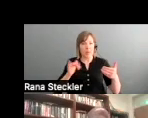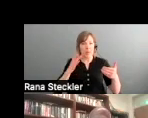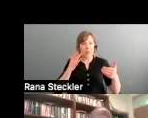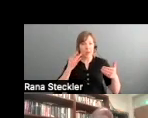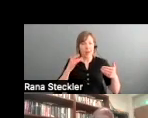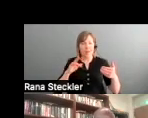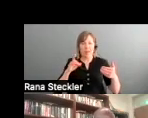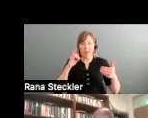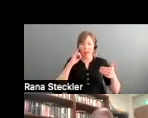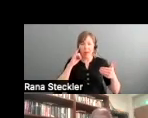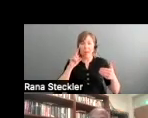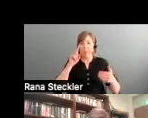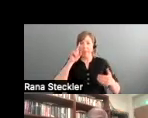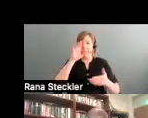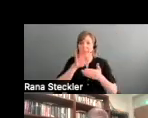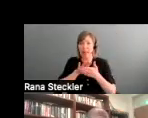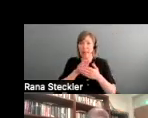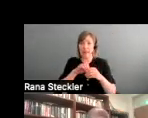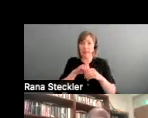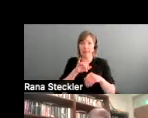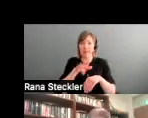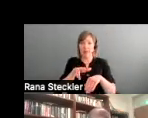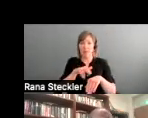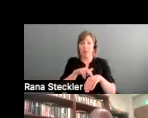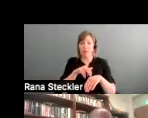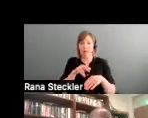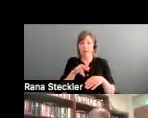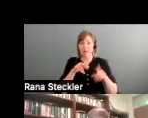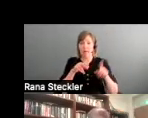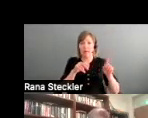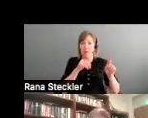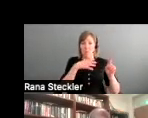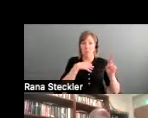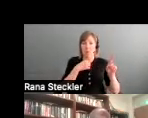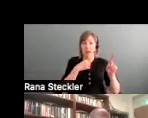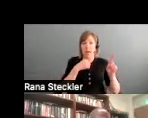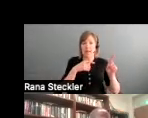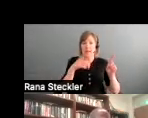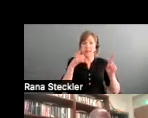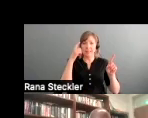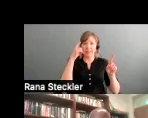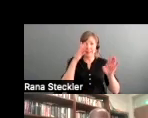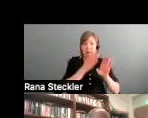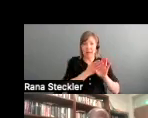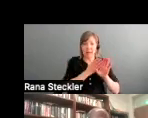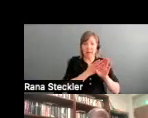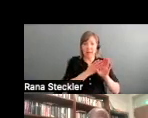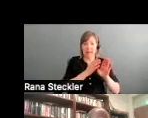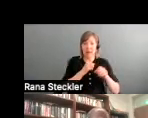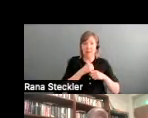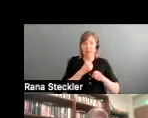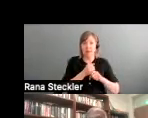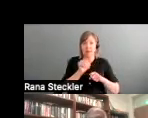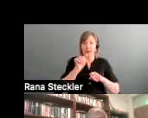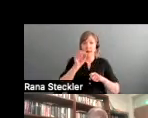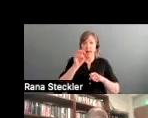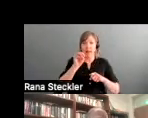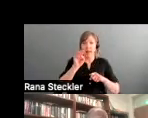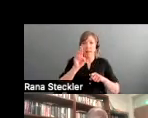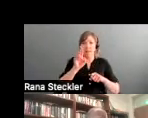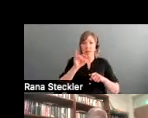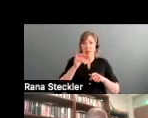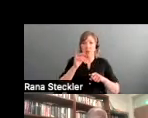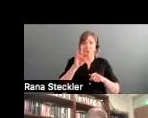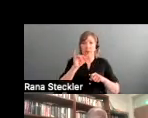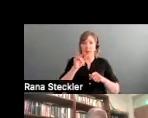belief in the normative nature of the white psyche also produced a great deal of ambiguity when it came to psychiatrists'